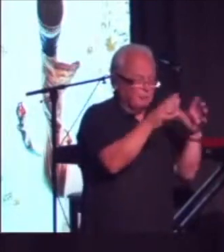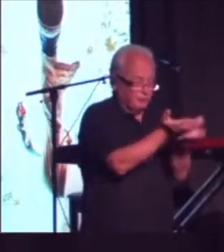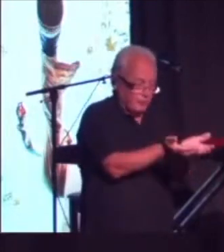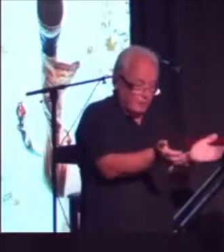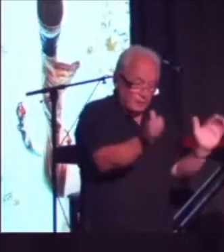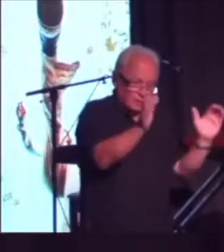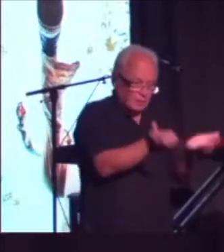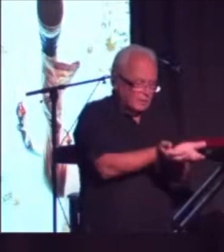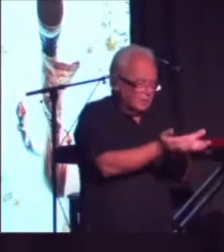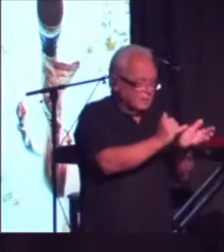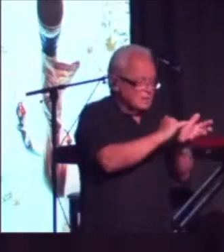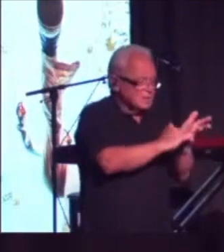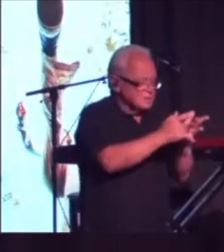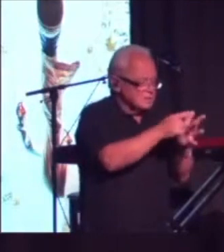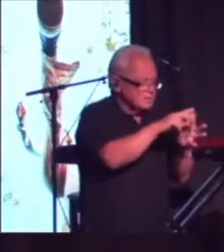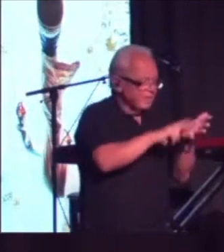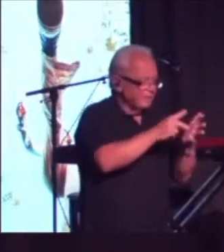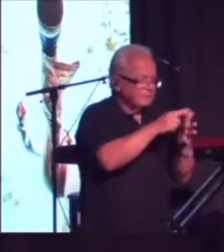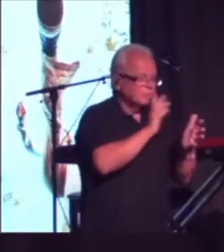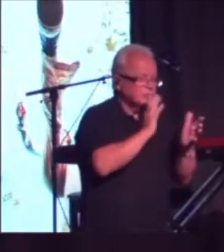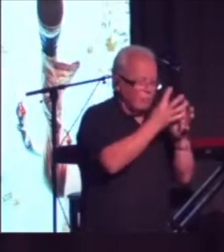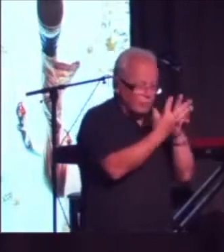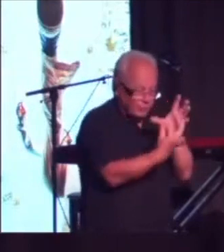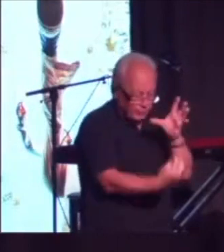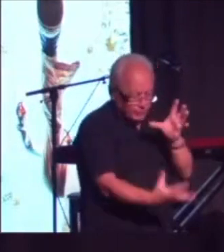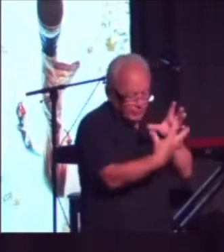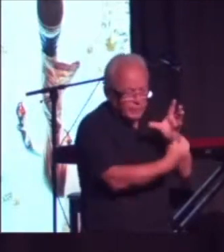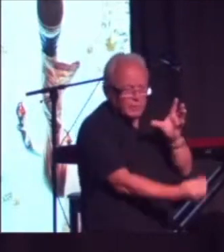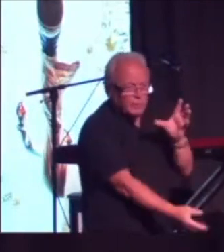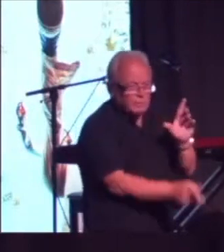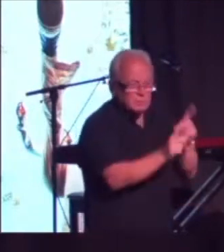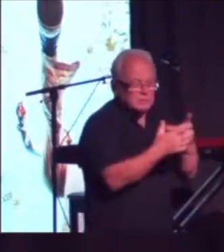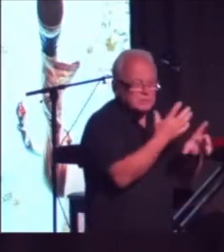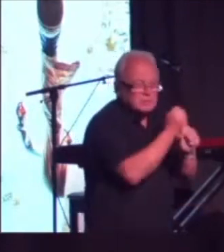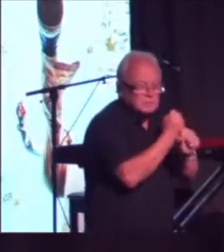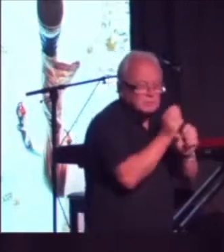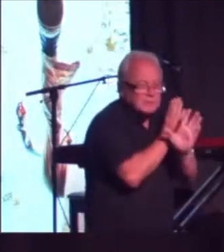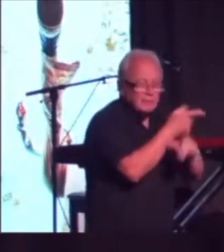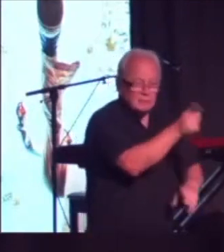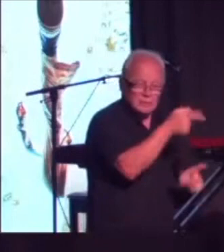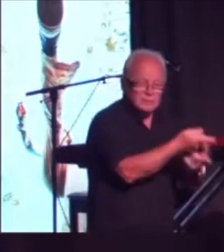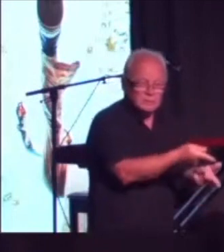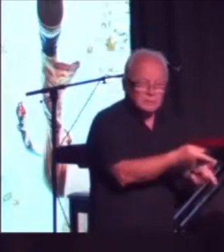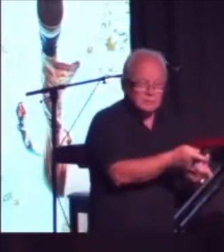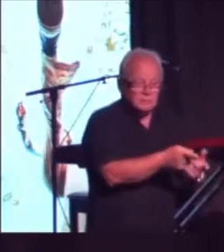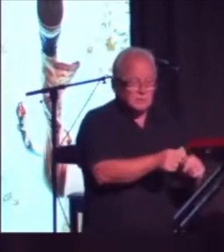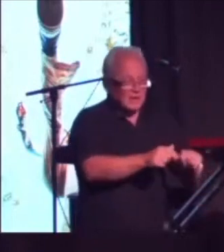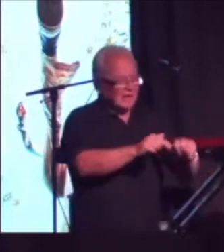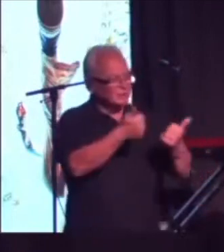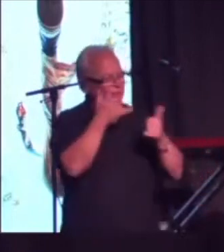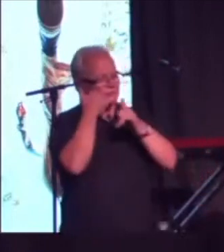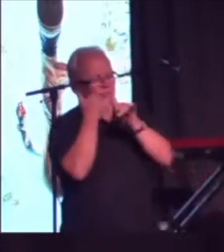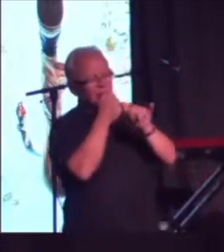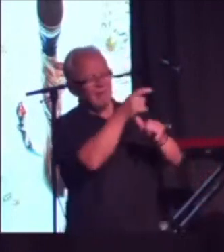can keep nothing committed to them, but let all run through. Now watch this. It is good to test him, to